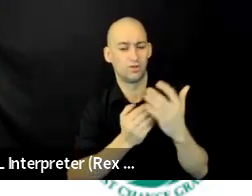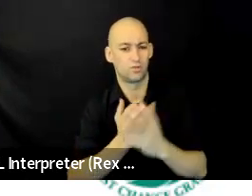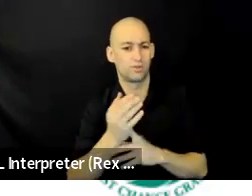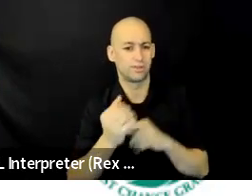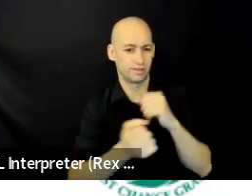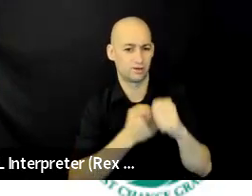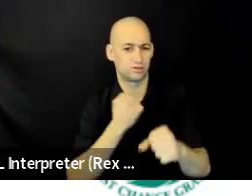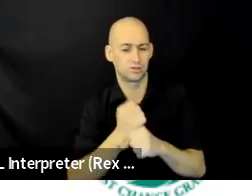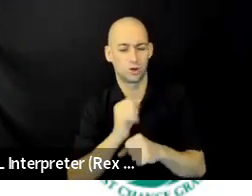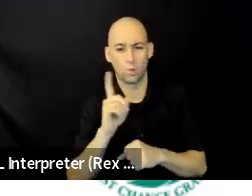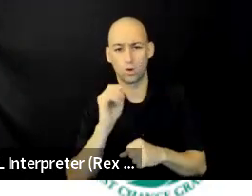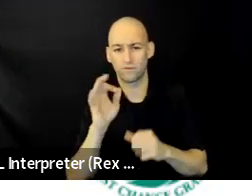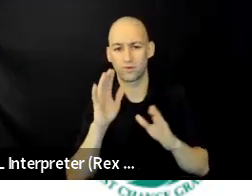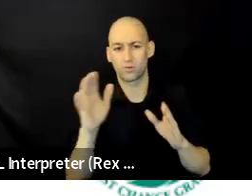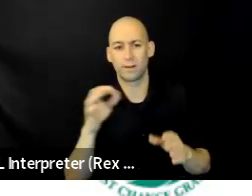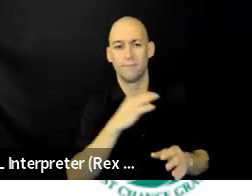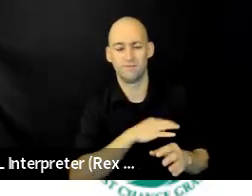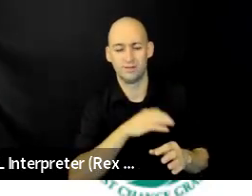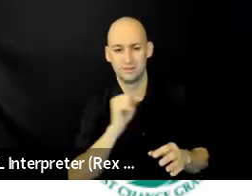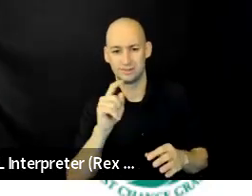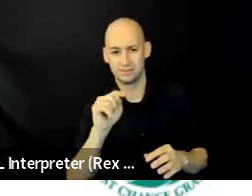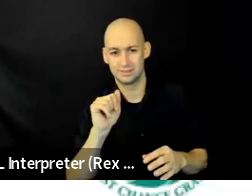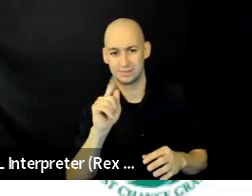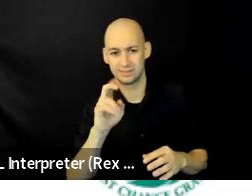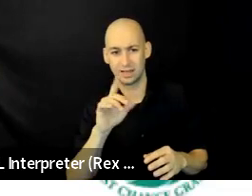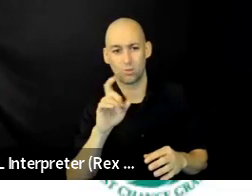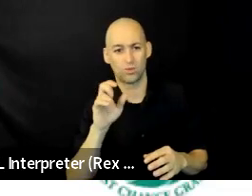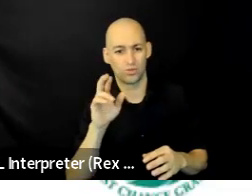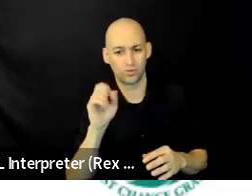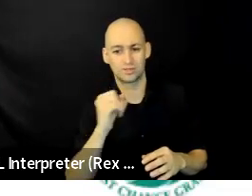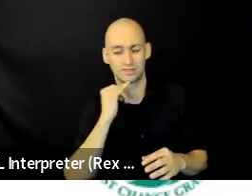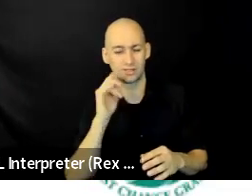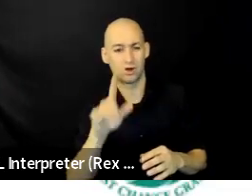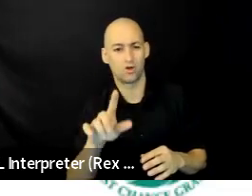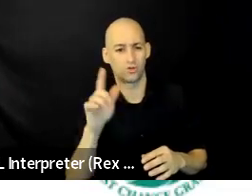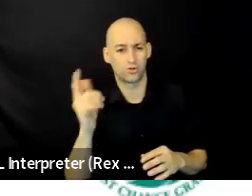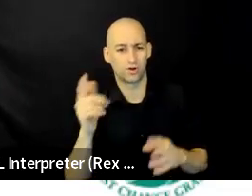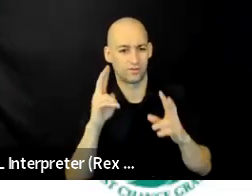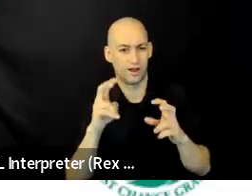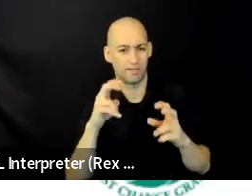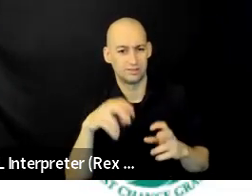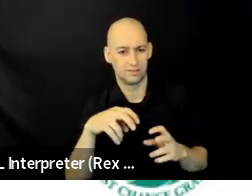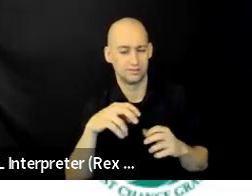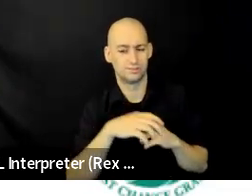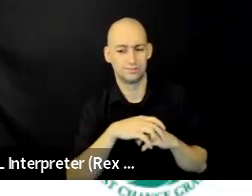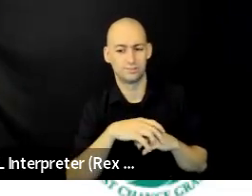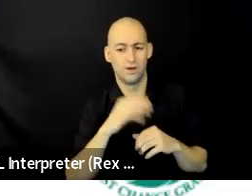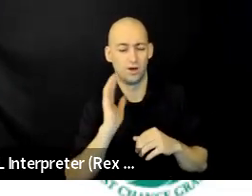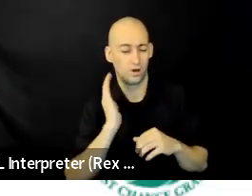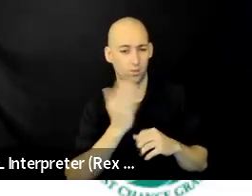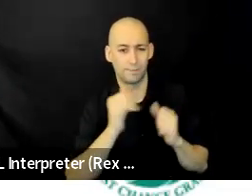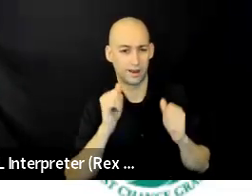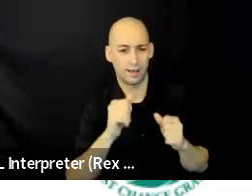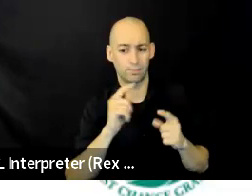benefits of stakeholder collaboration to date has been success with the alternative analysis. Next slide, please, where we've been able to stay